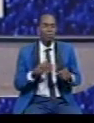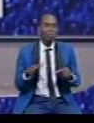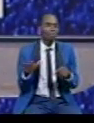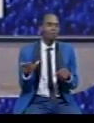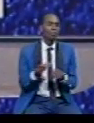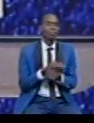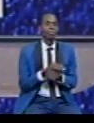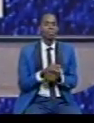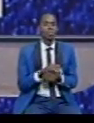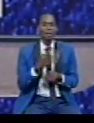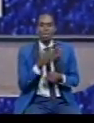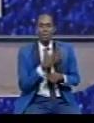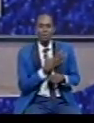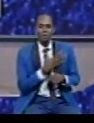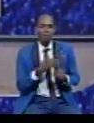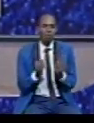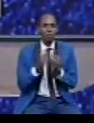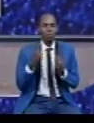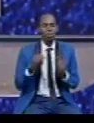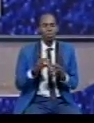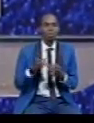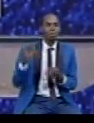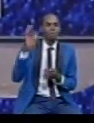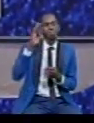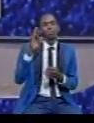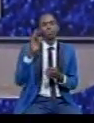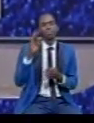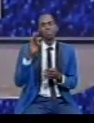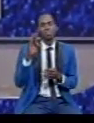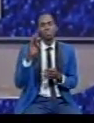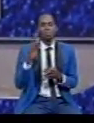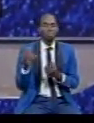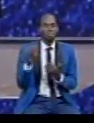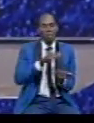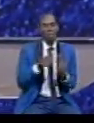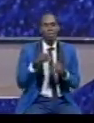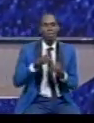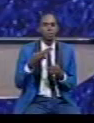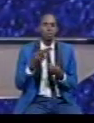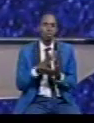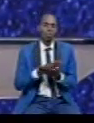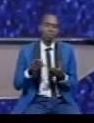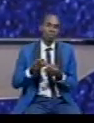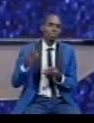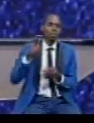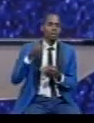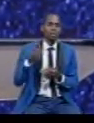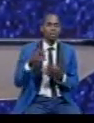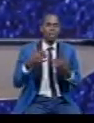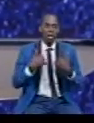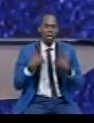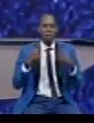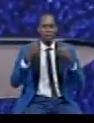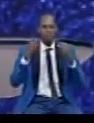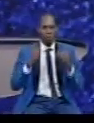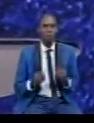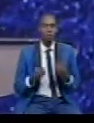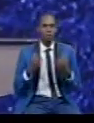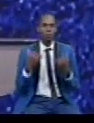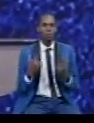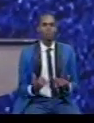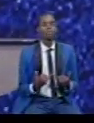empowered, enveloped by the Spirit, baptized in the Holy Ghost, he had the power now to